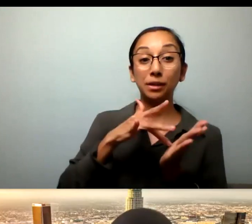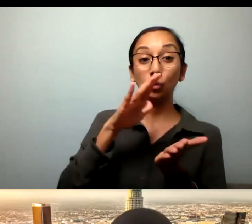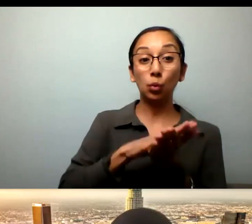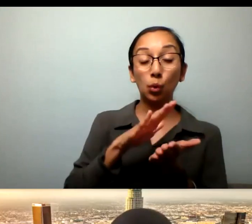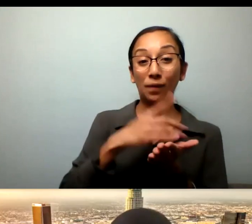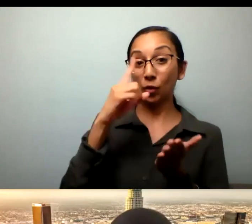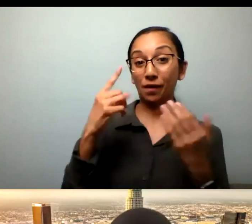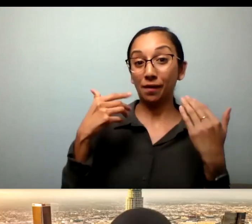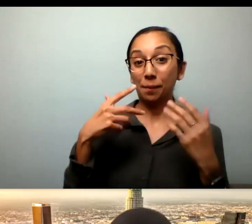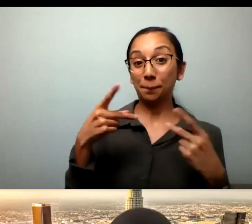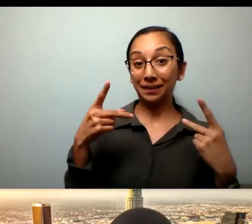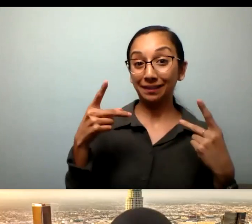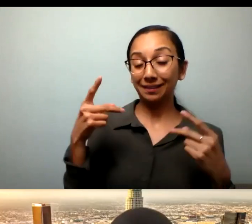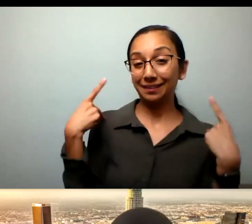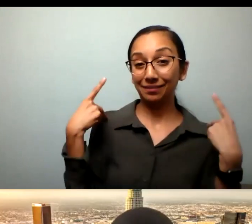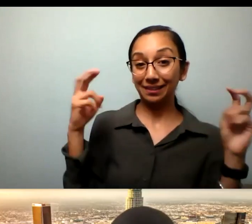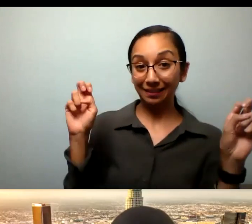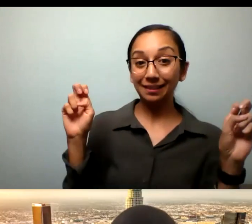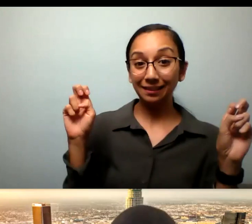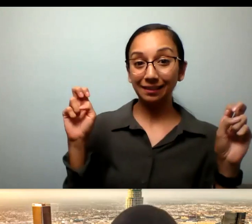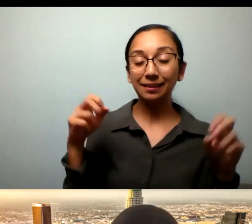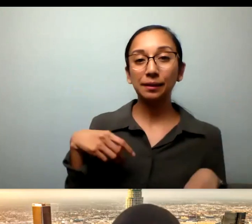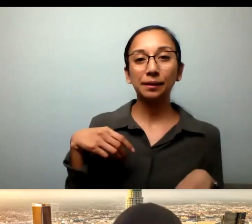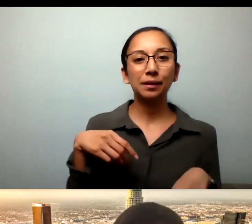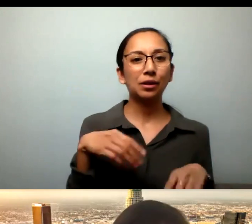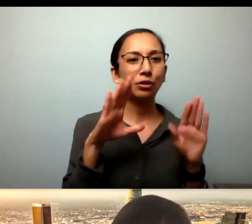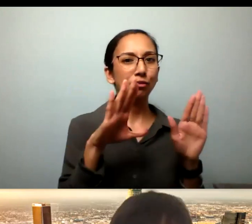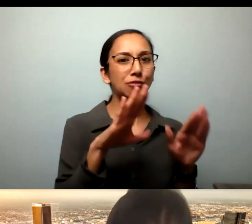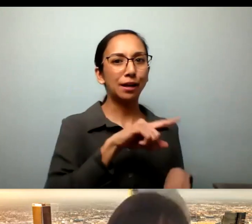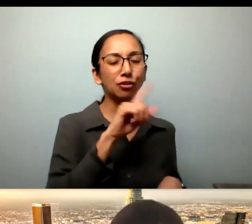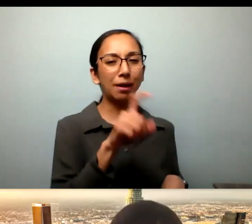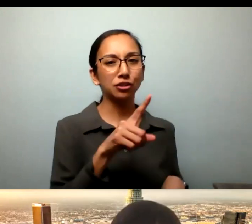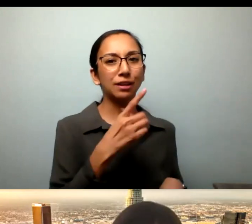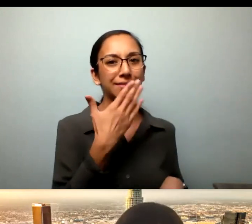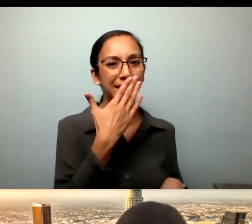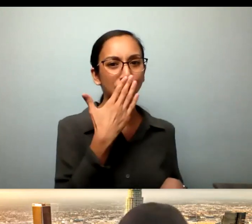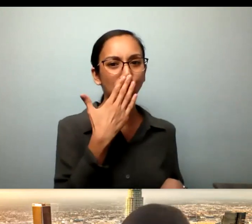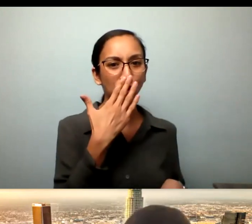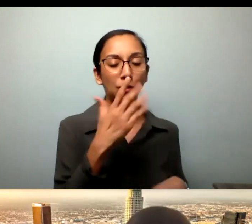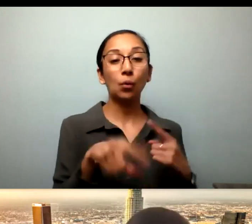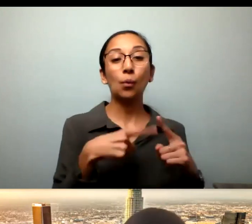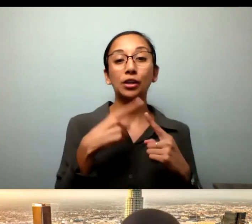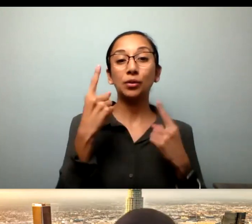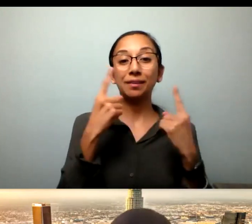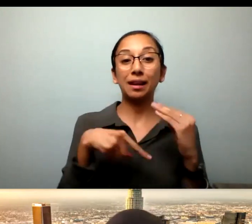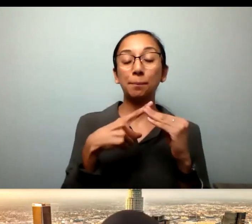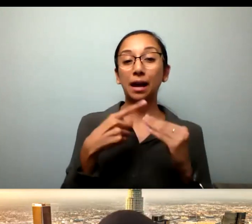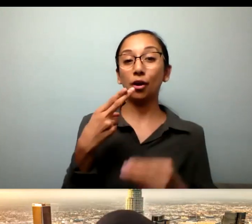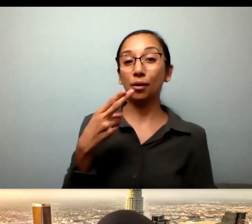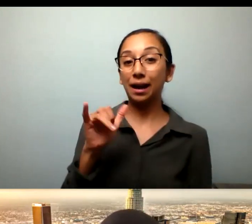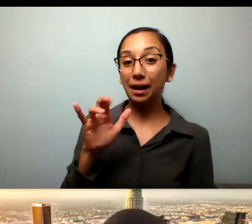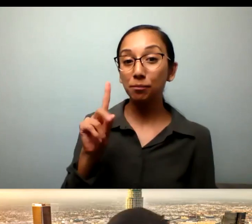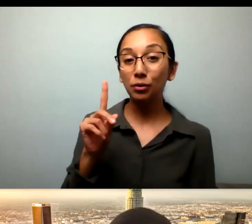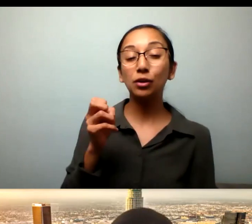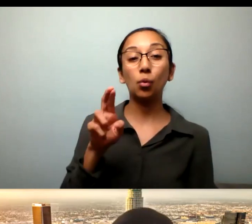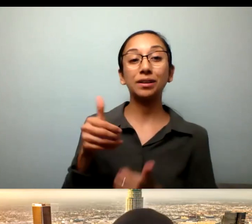physical education? That's a great question, Maritza, when we think about being hybrid or distance